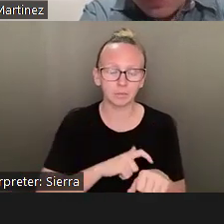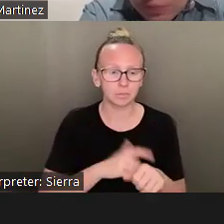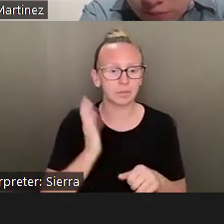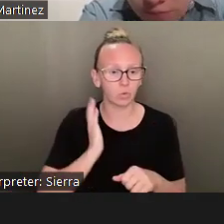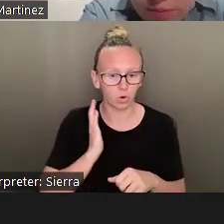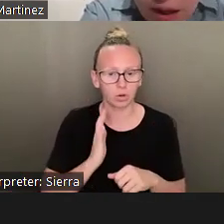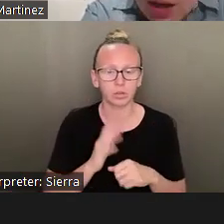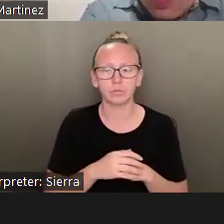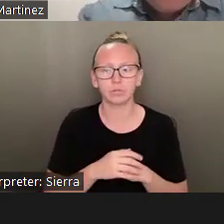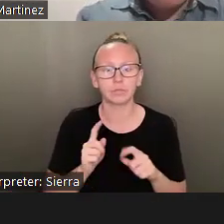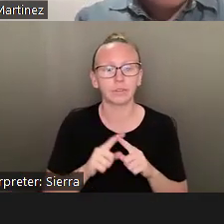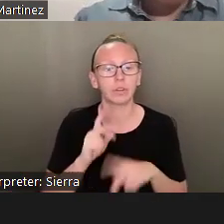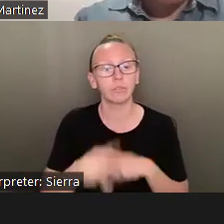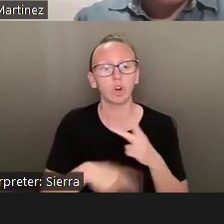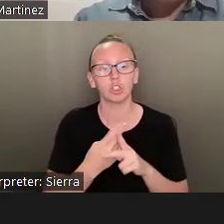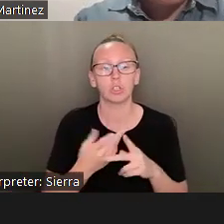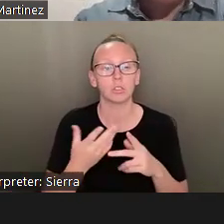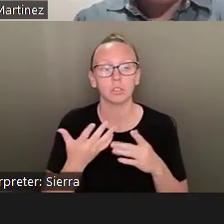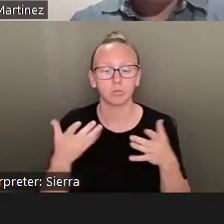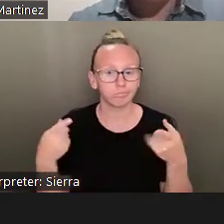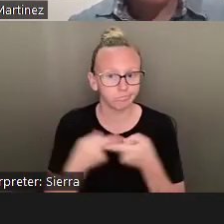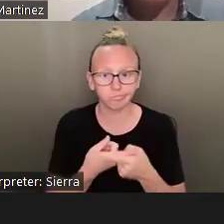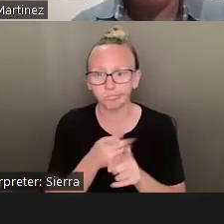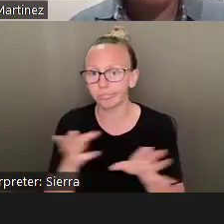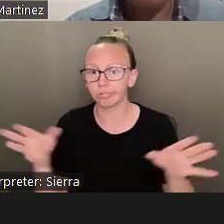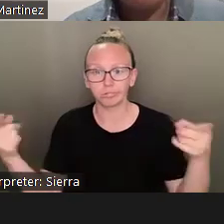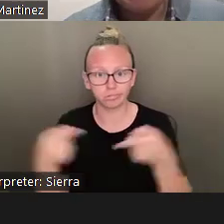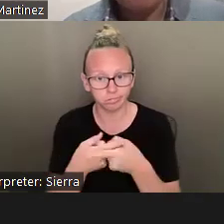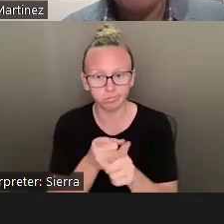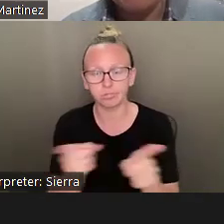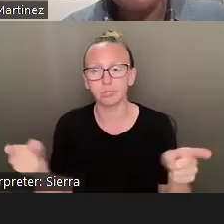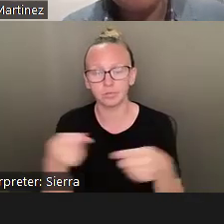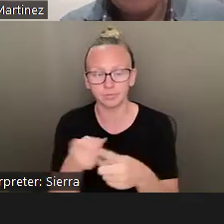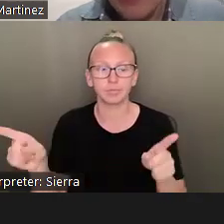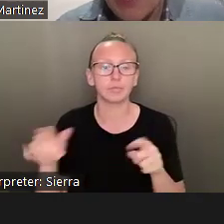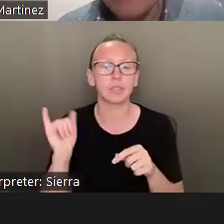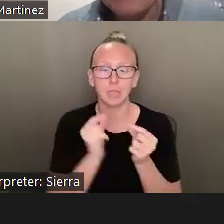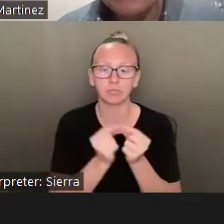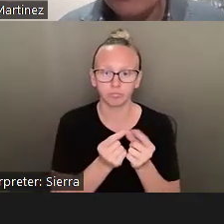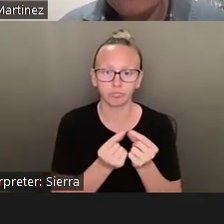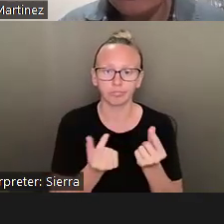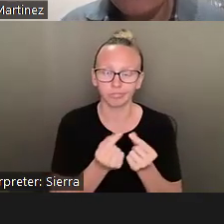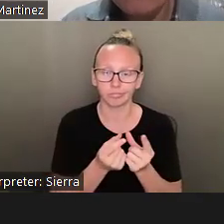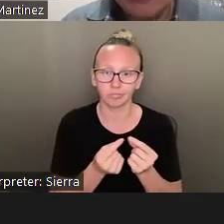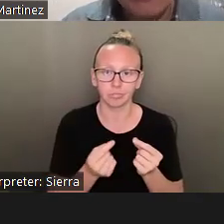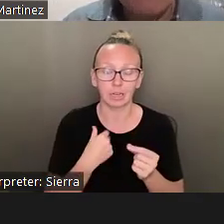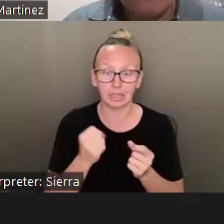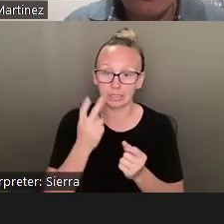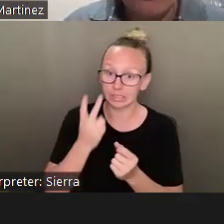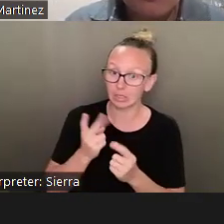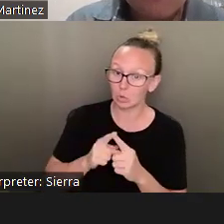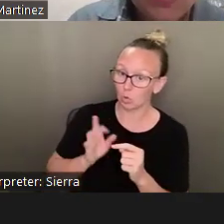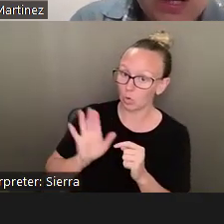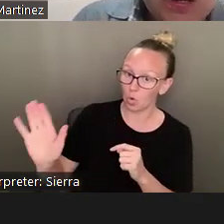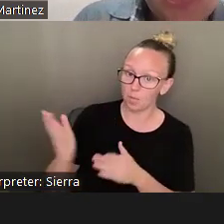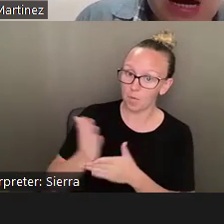pulled from other timelines, pressed together as translucent paper leaves, and I can see through to your side of the